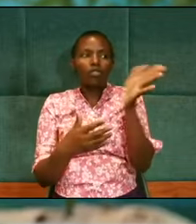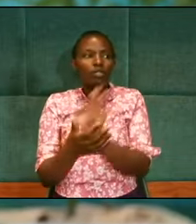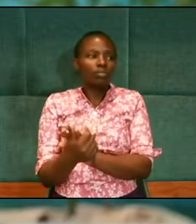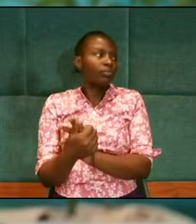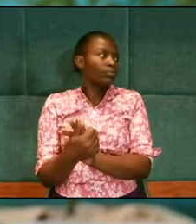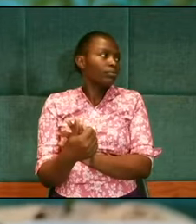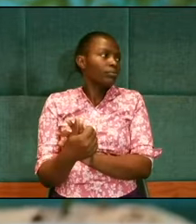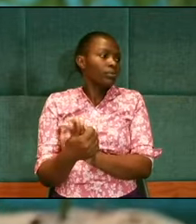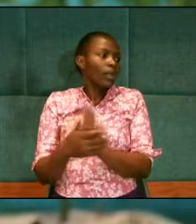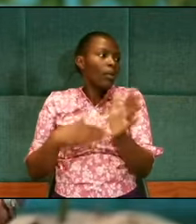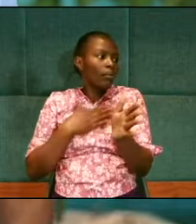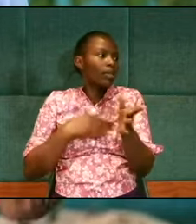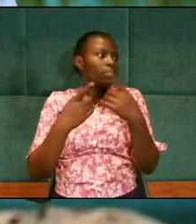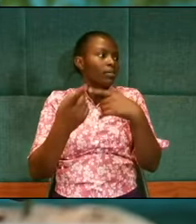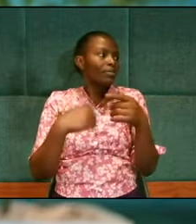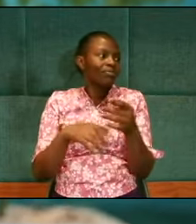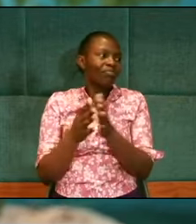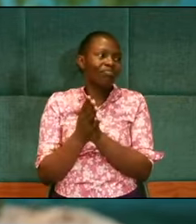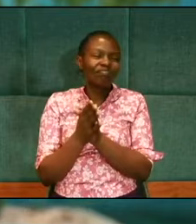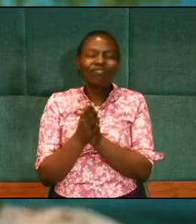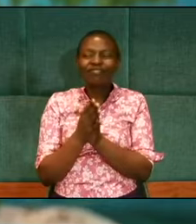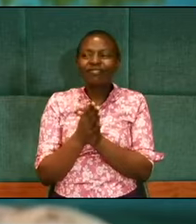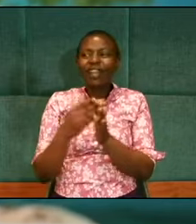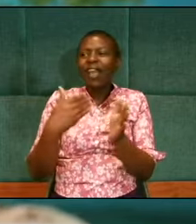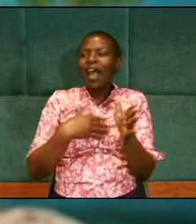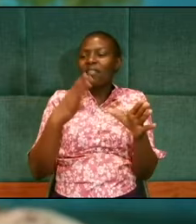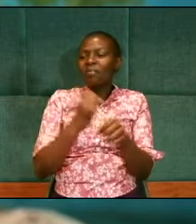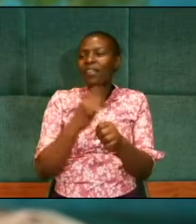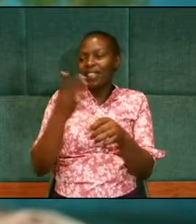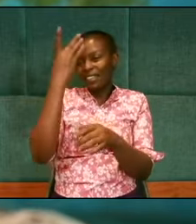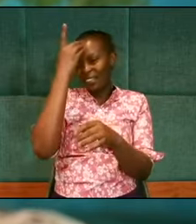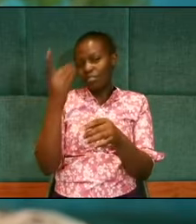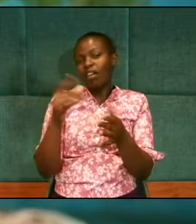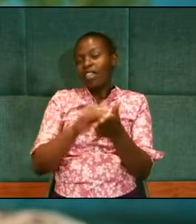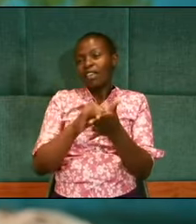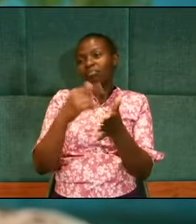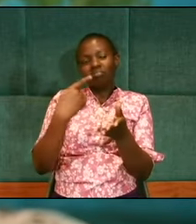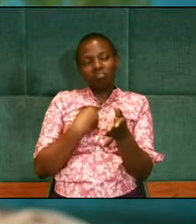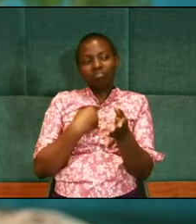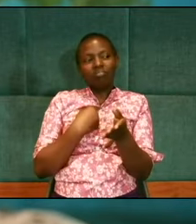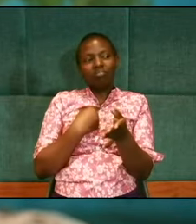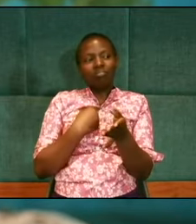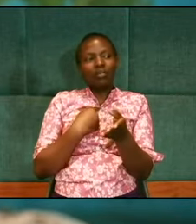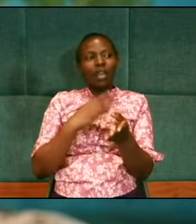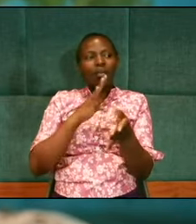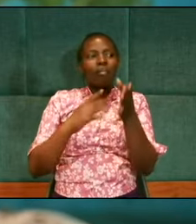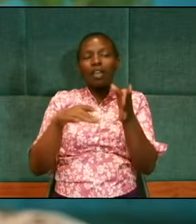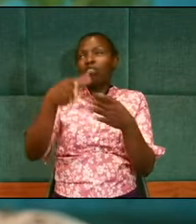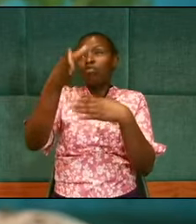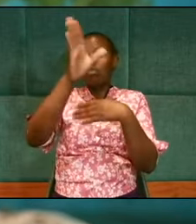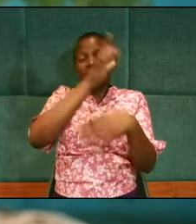Come. I have made a decision that by the grace of